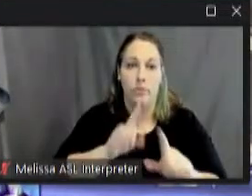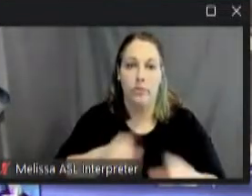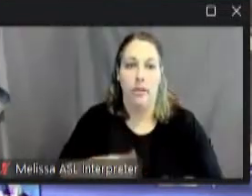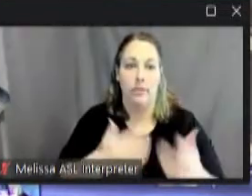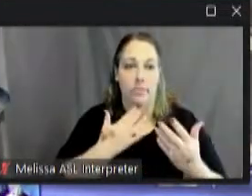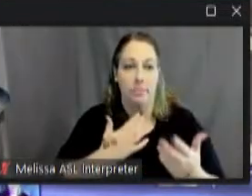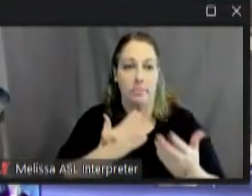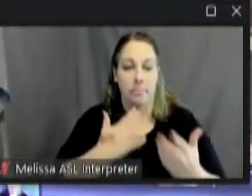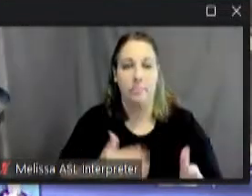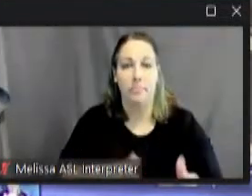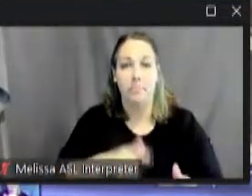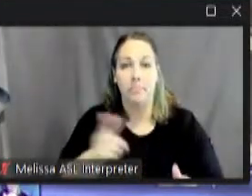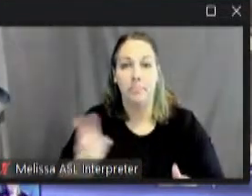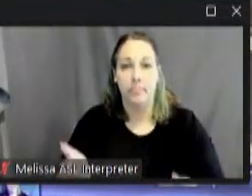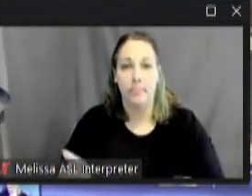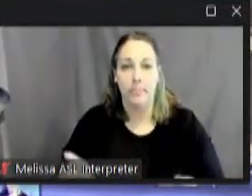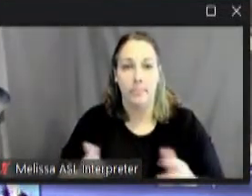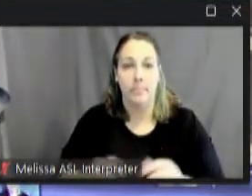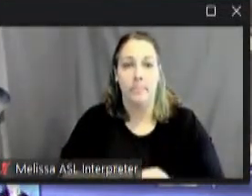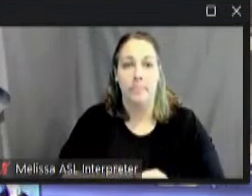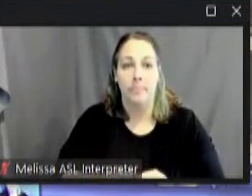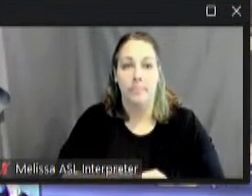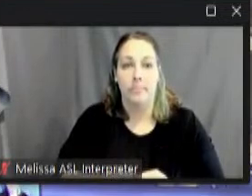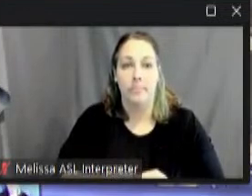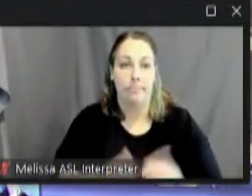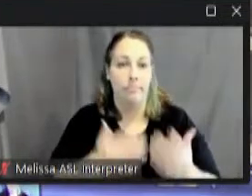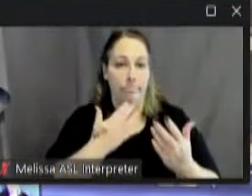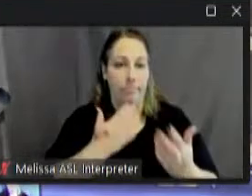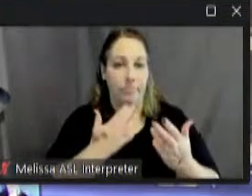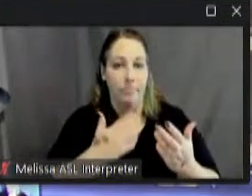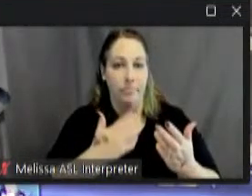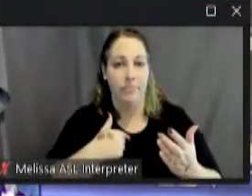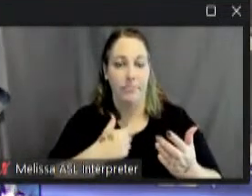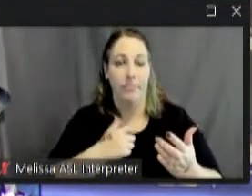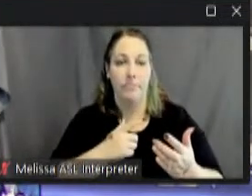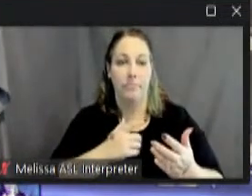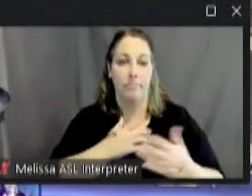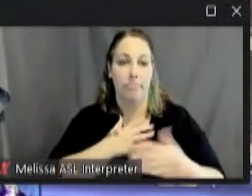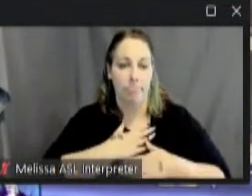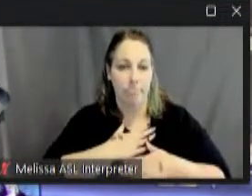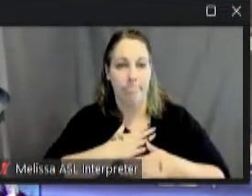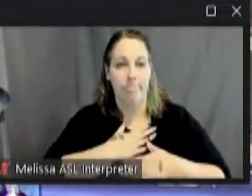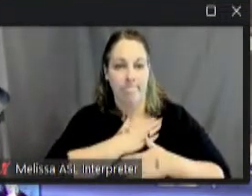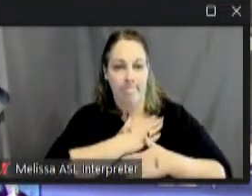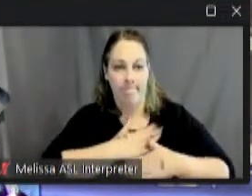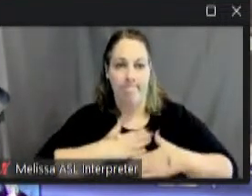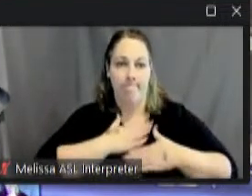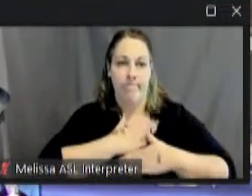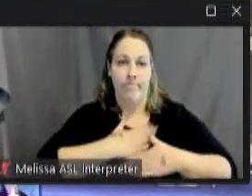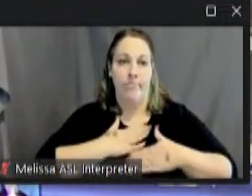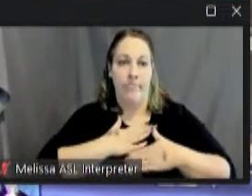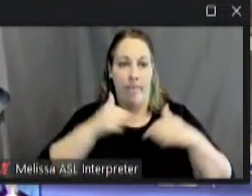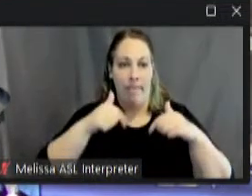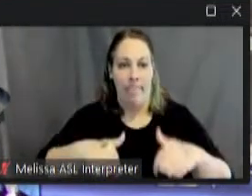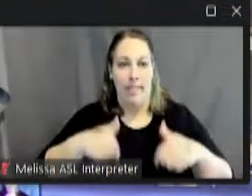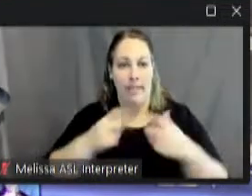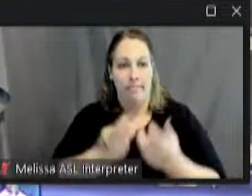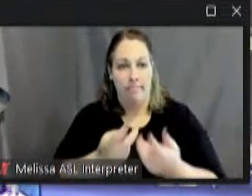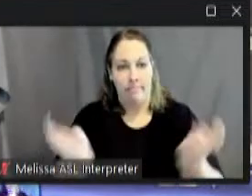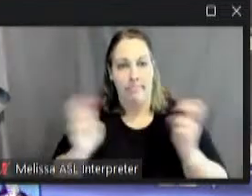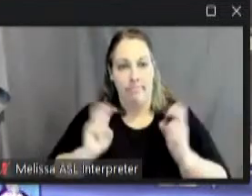you. I am very pleased with the way that this hearing has gone.